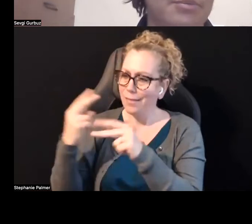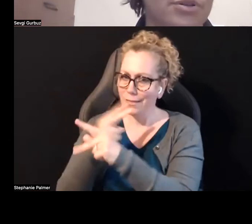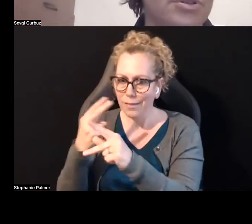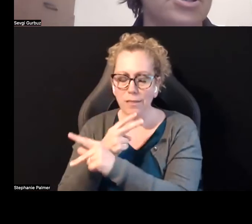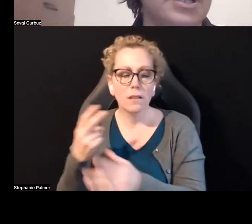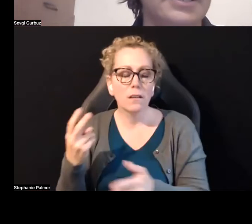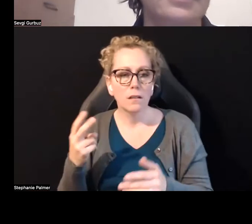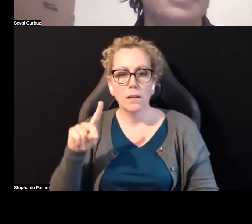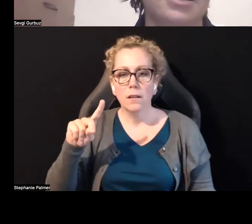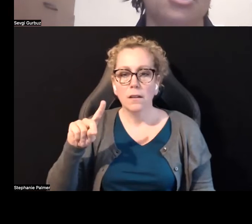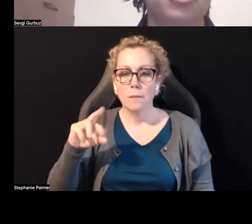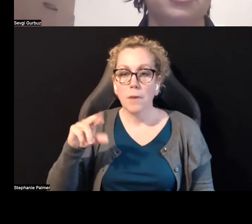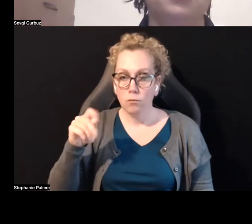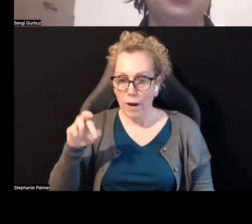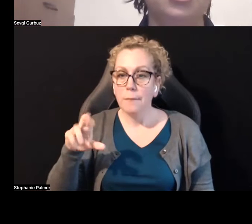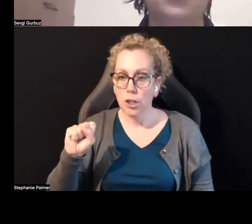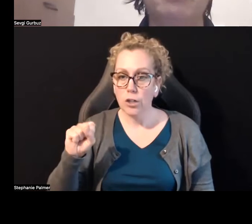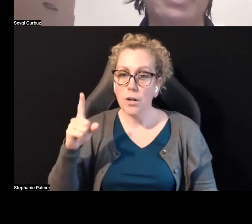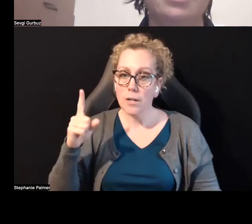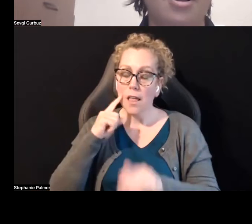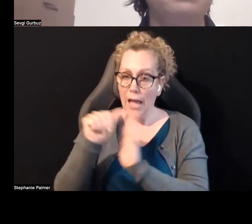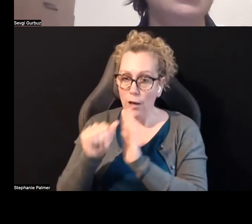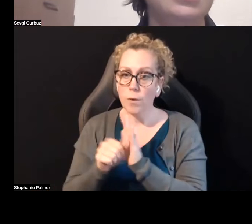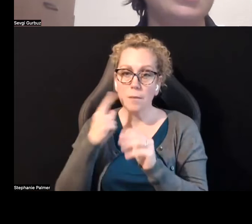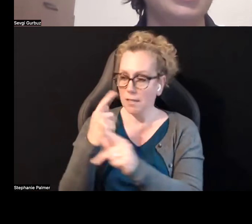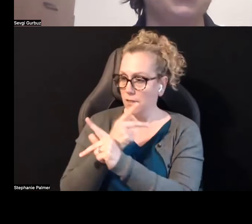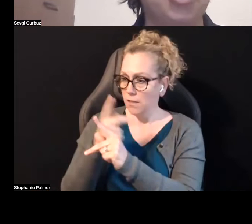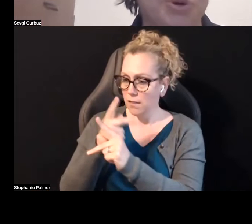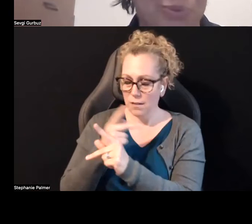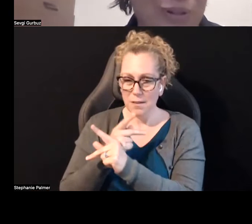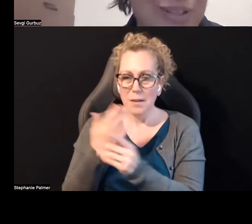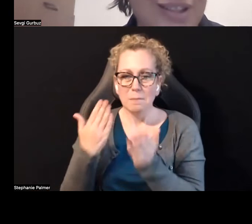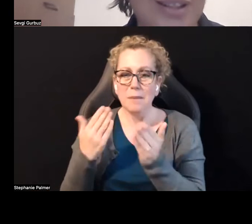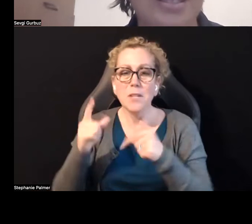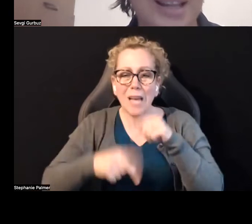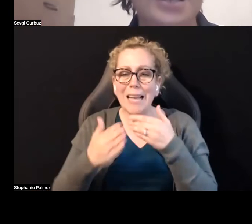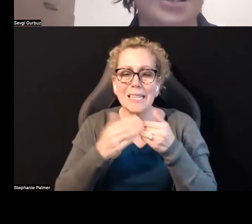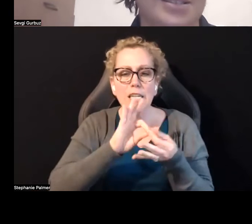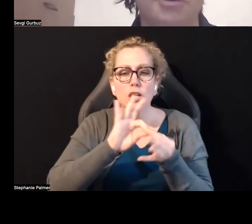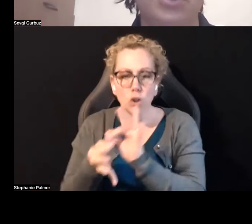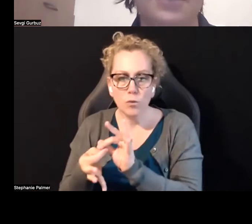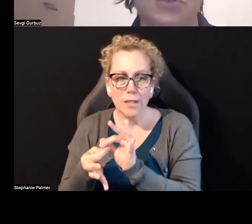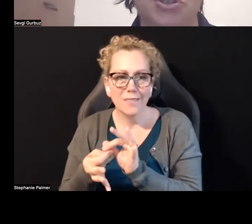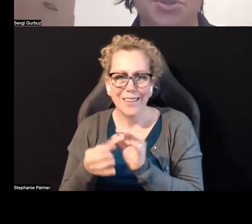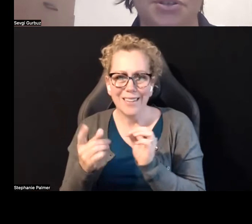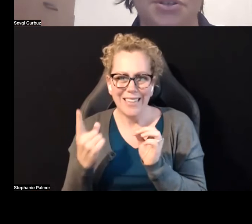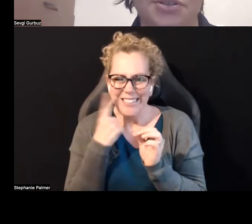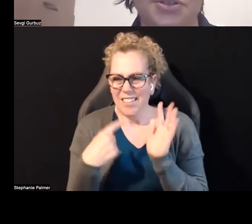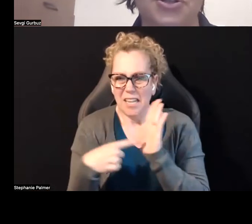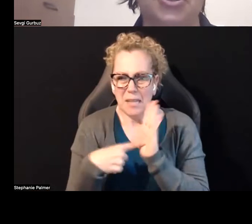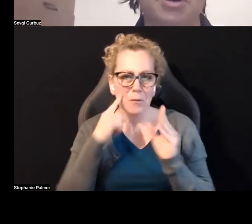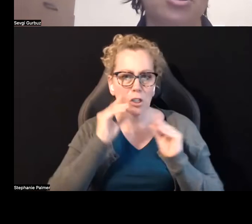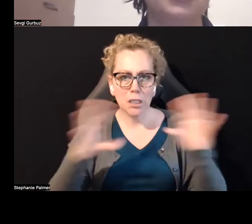the parameters that the algorithm is computing might not be easily interpretable, like the example I've given you